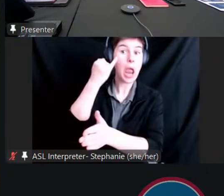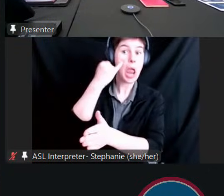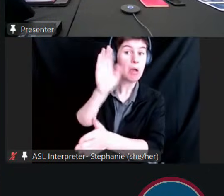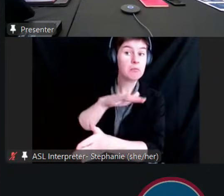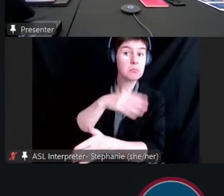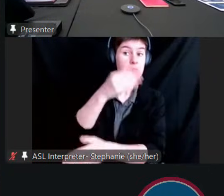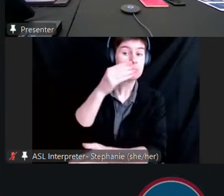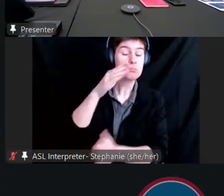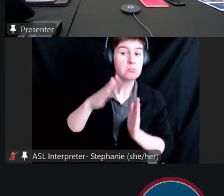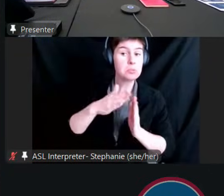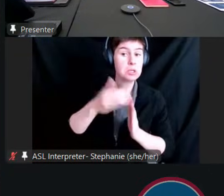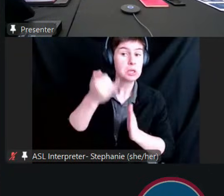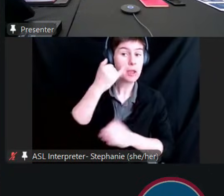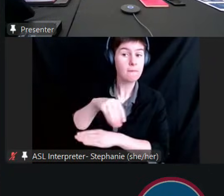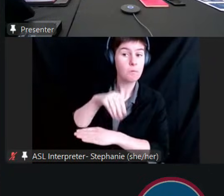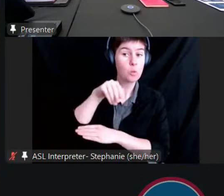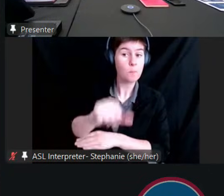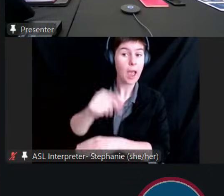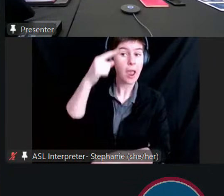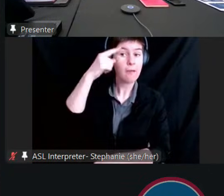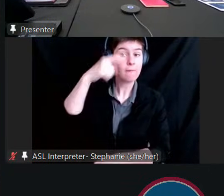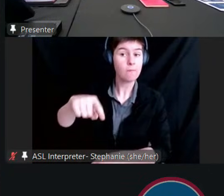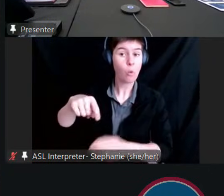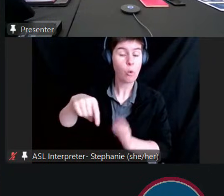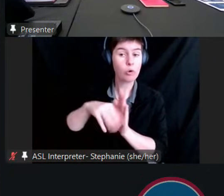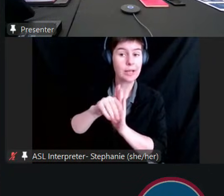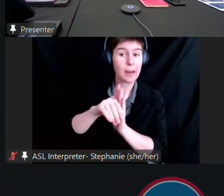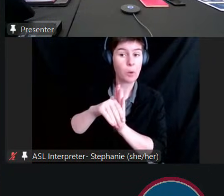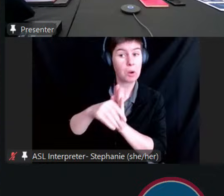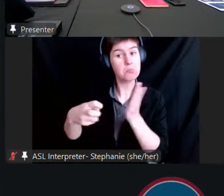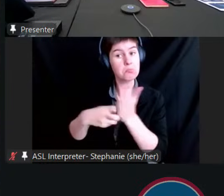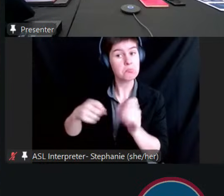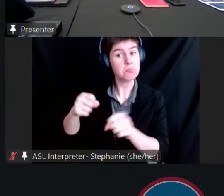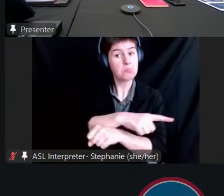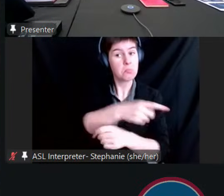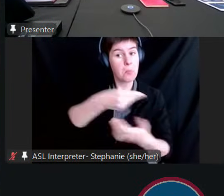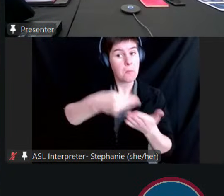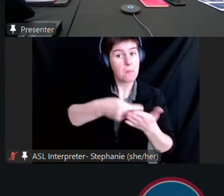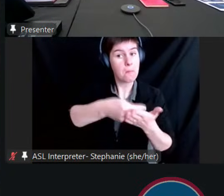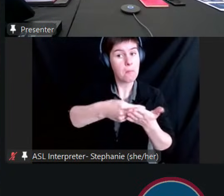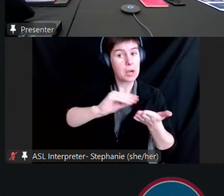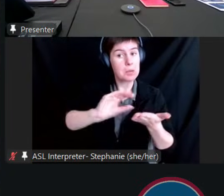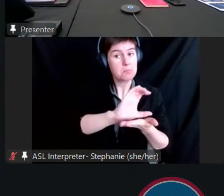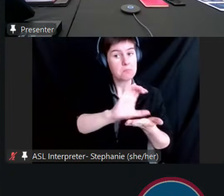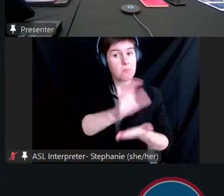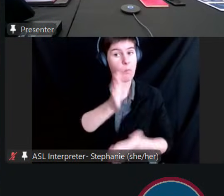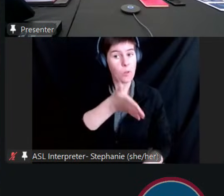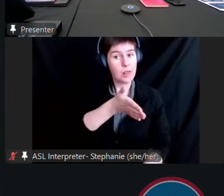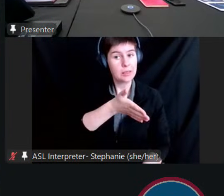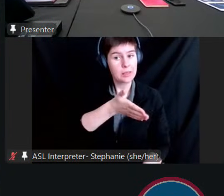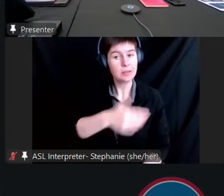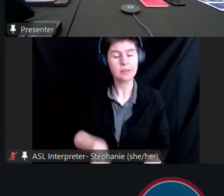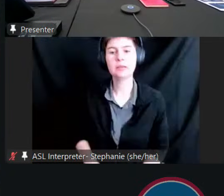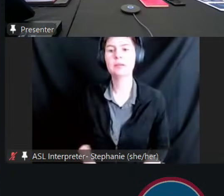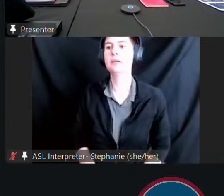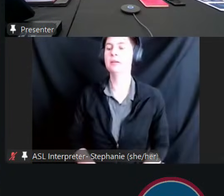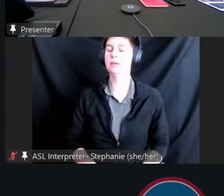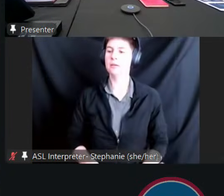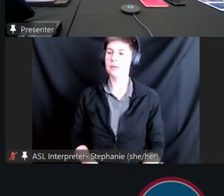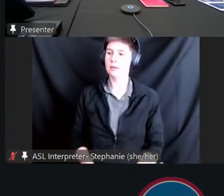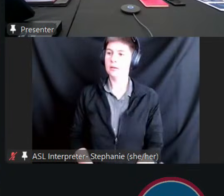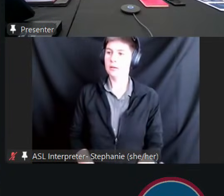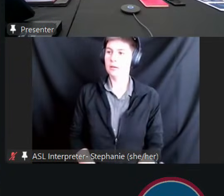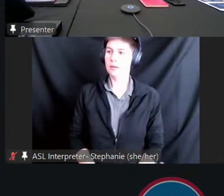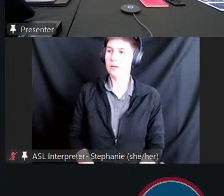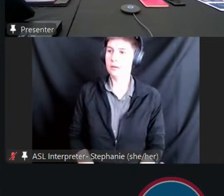And then extending that to the even ever increasing police overtime for saying, hey, less cops are going to be called for road blockages. They're going to have